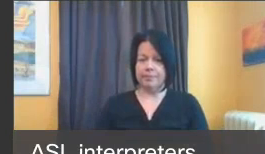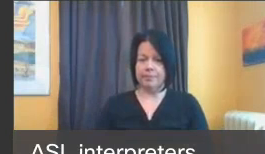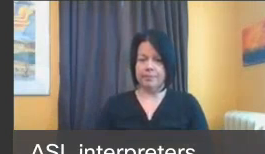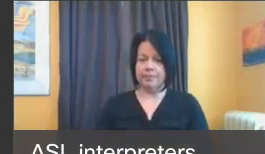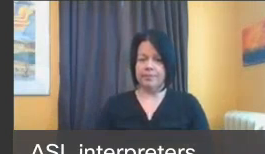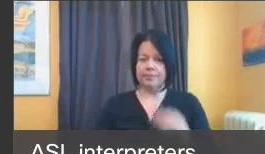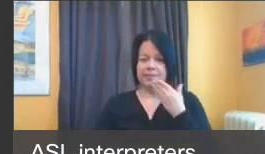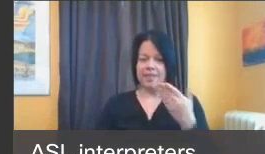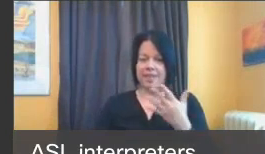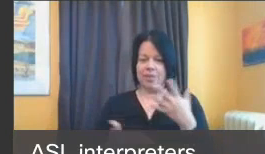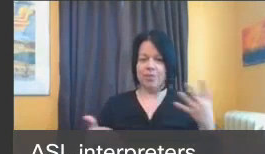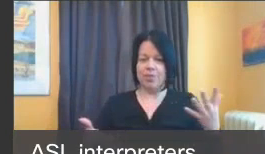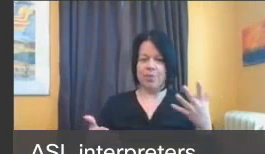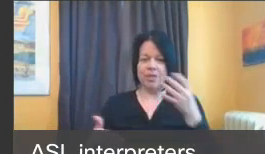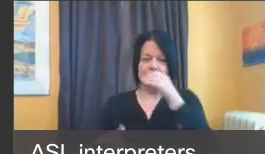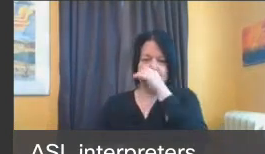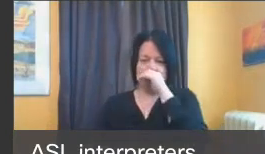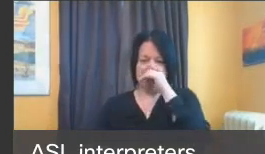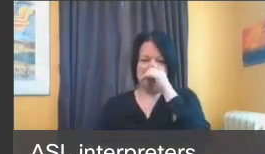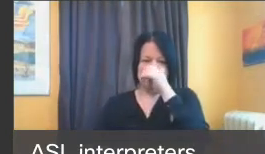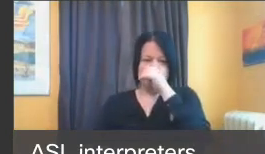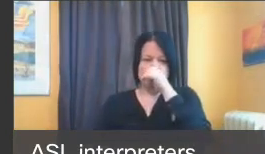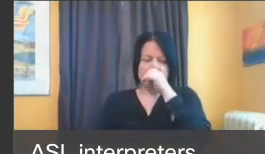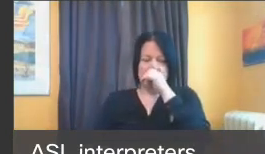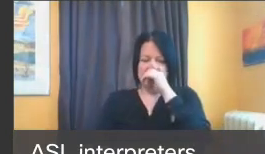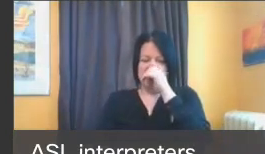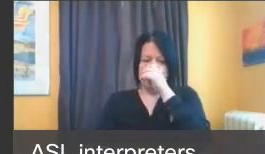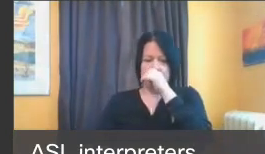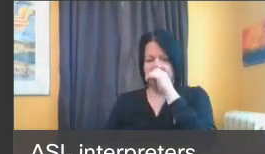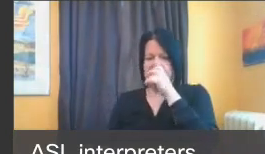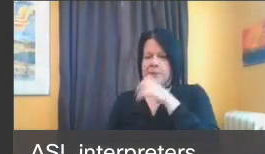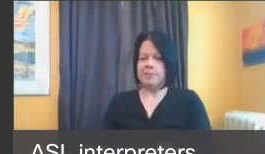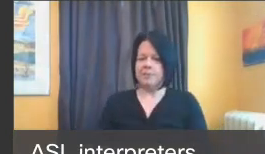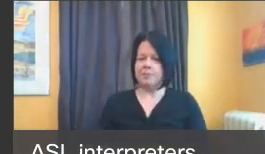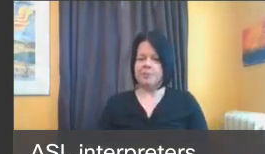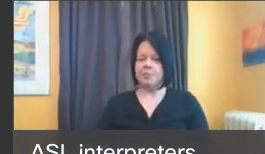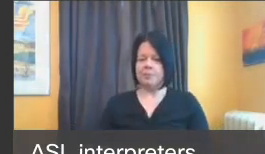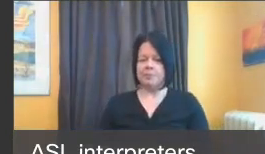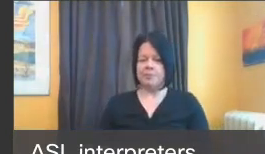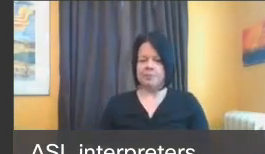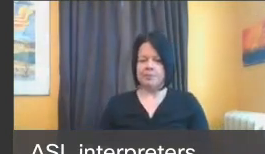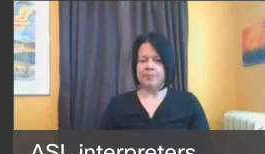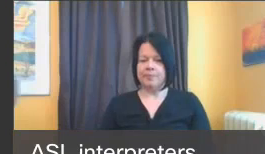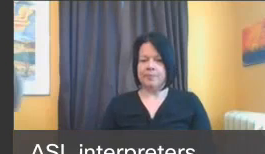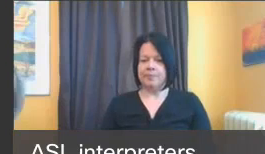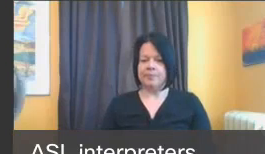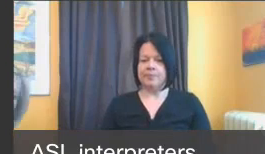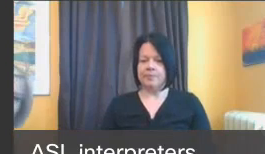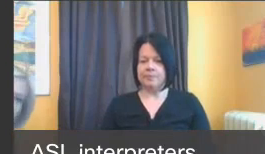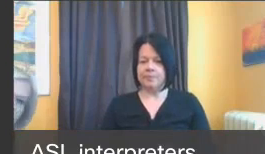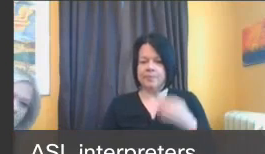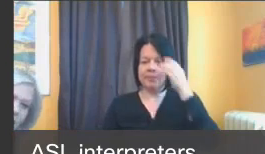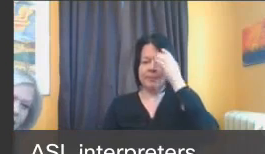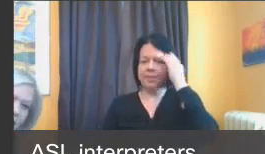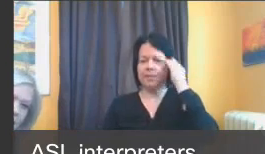Thank you so much, Vice Dean Tolson, for your remarks and for your research on this important topic. The